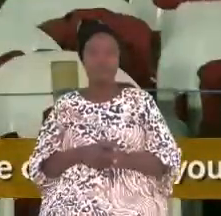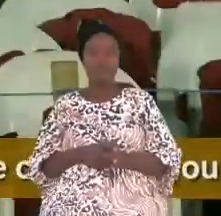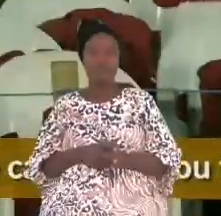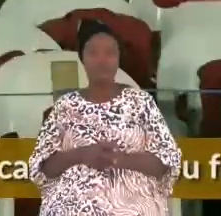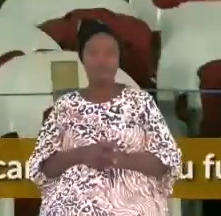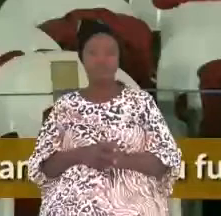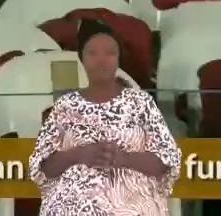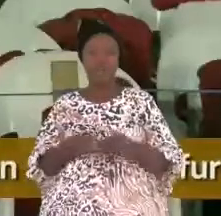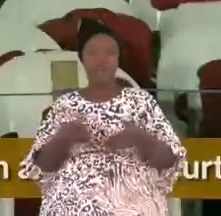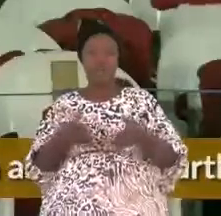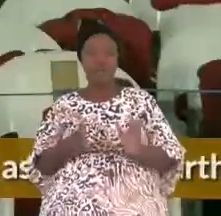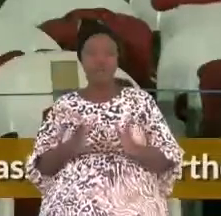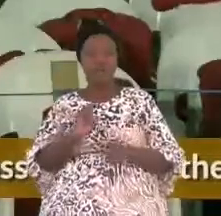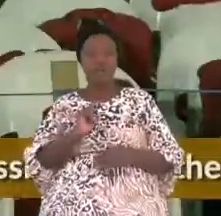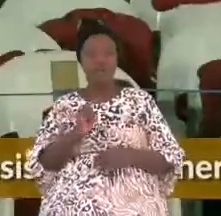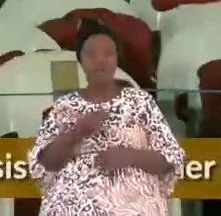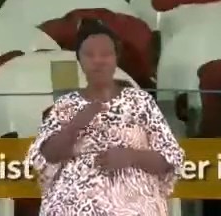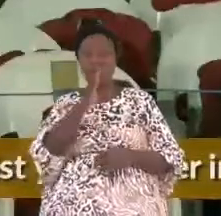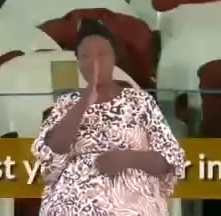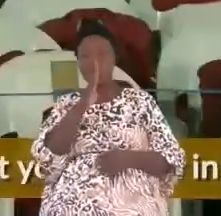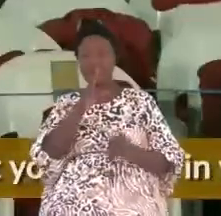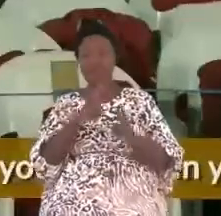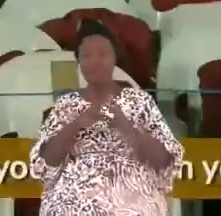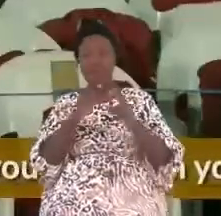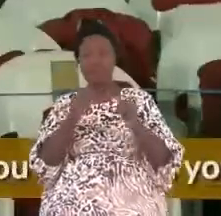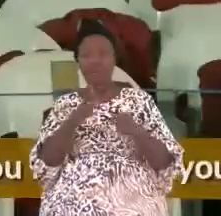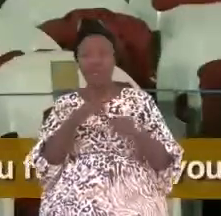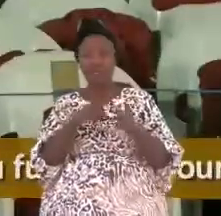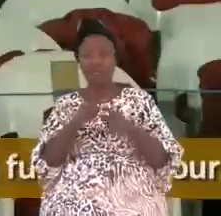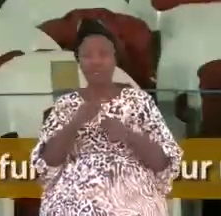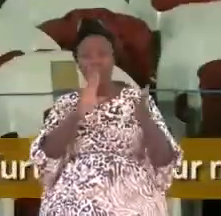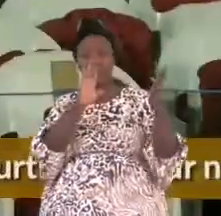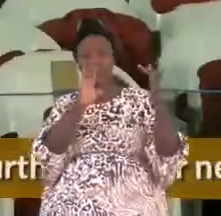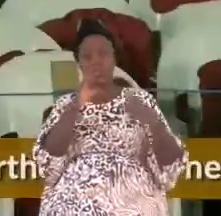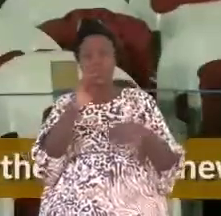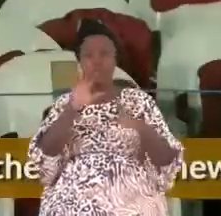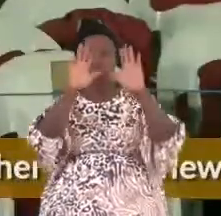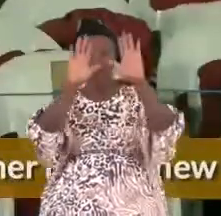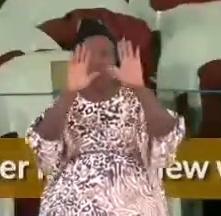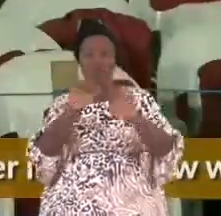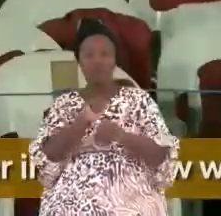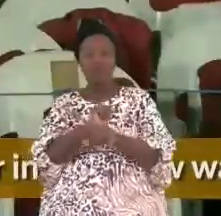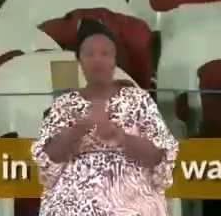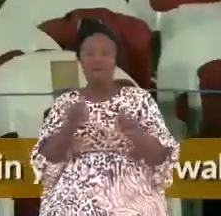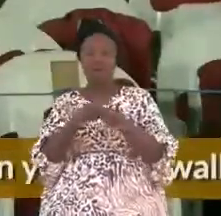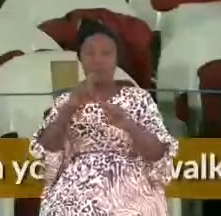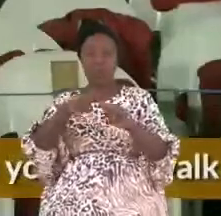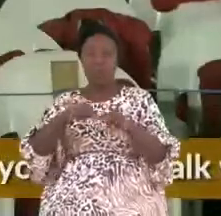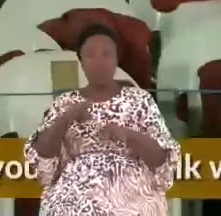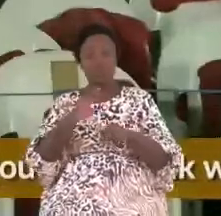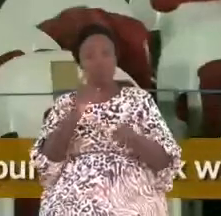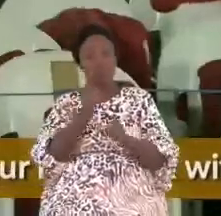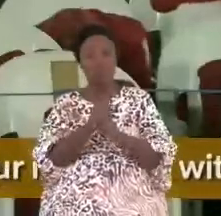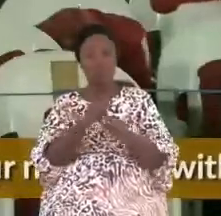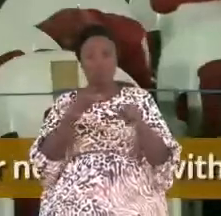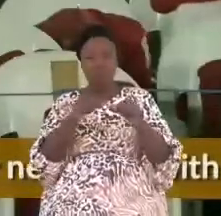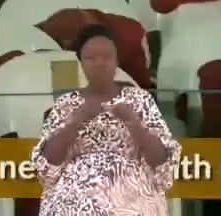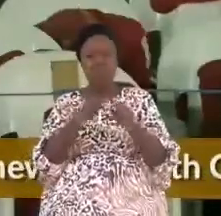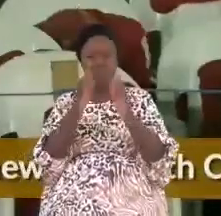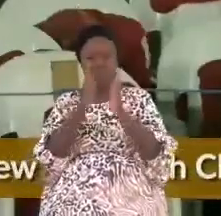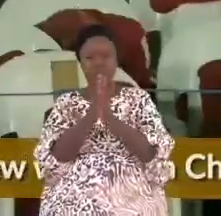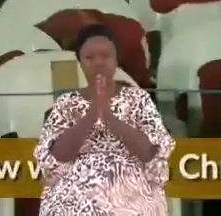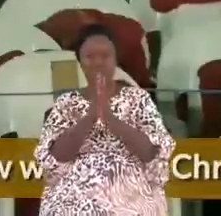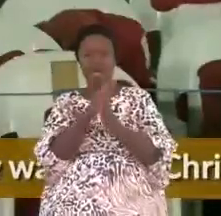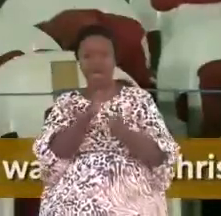let's be very fast and be expecting your miracle as you are seated be praying and be asking god this is the